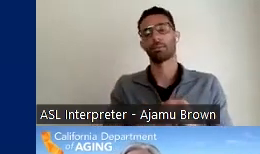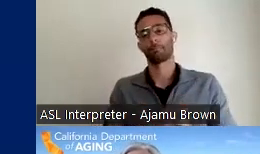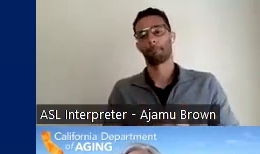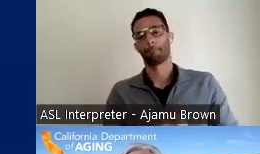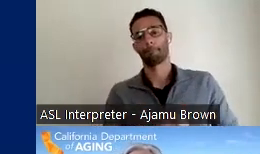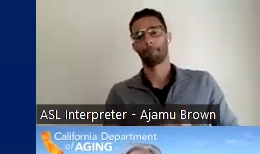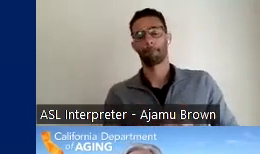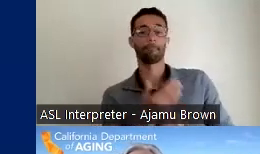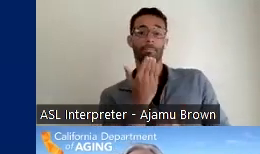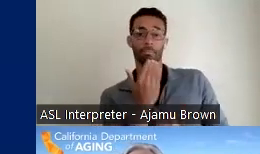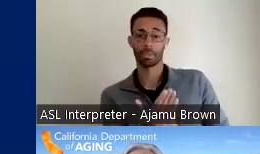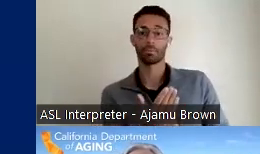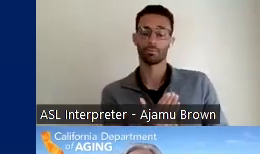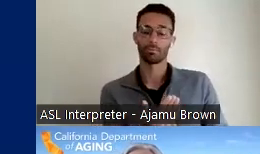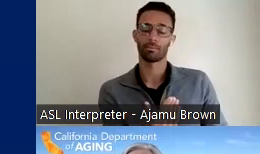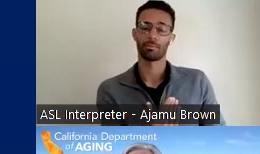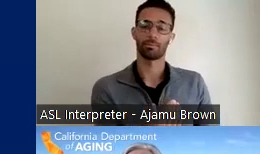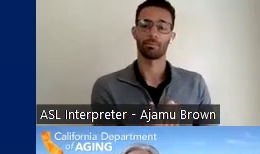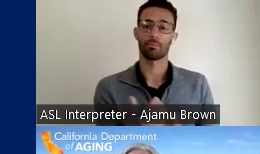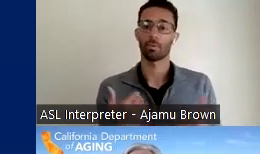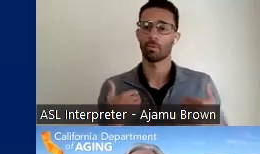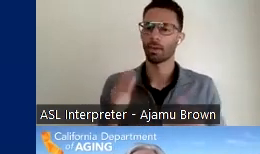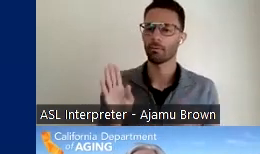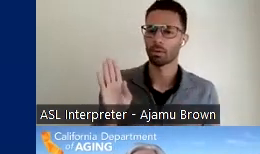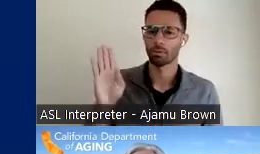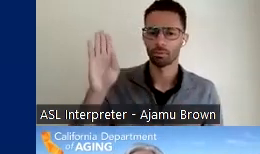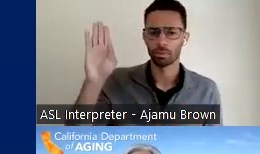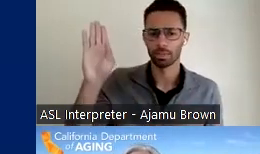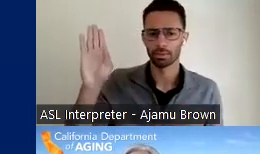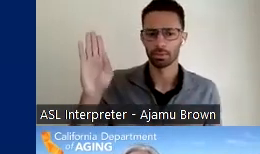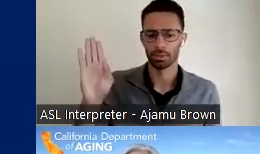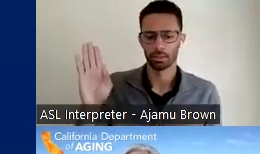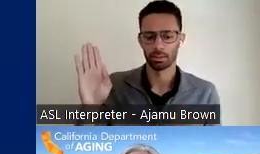We have a raised hand. Connie Arnold, go ahead.